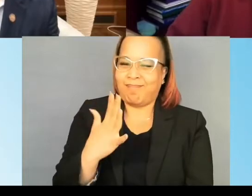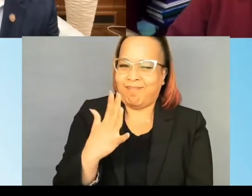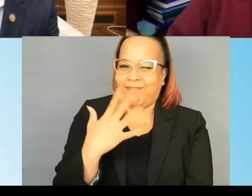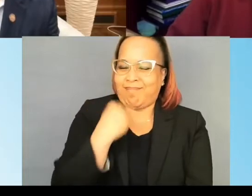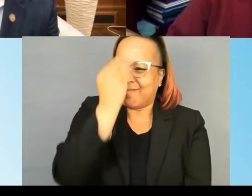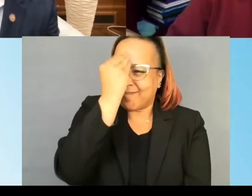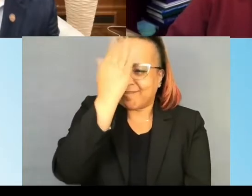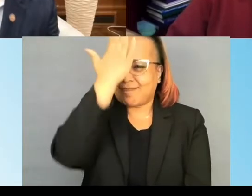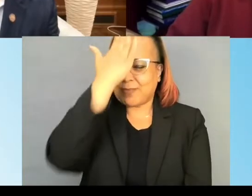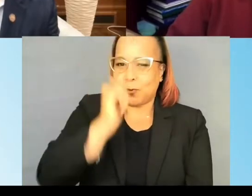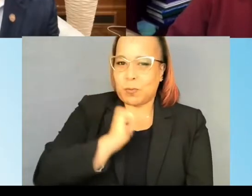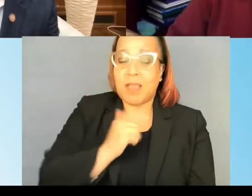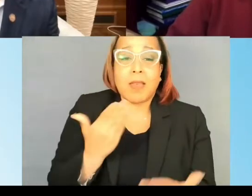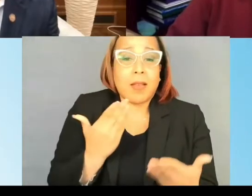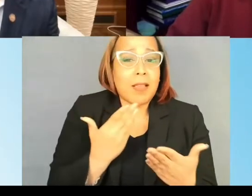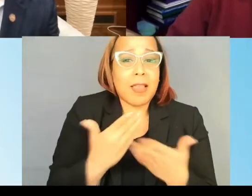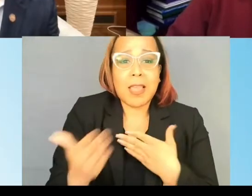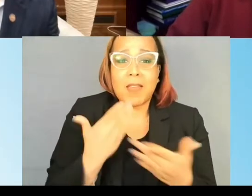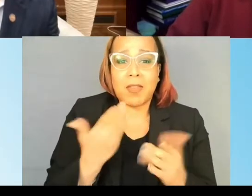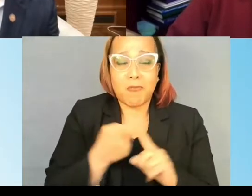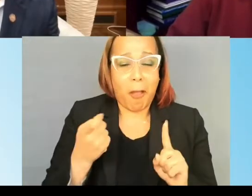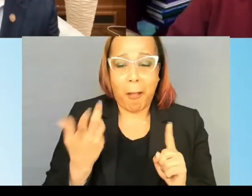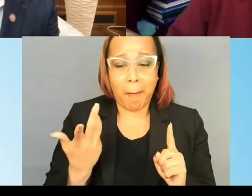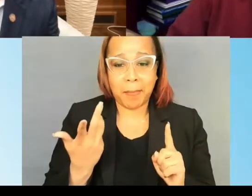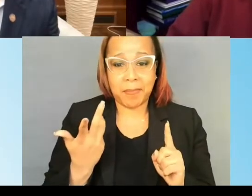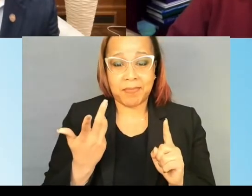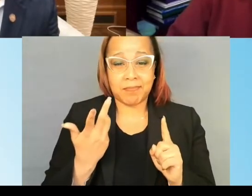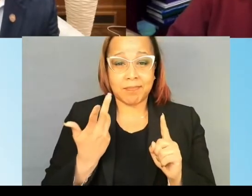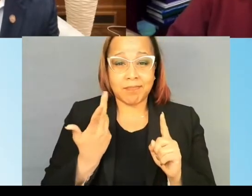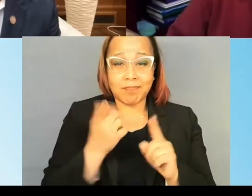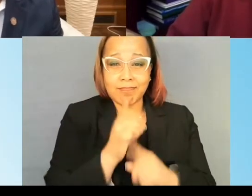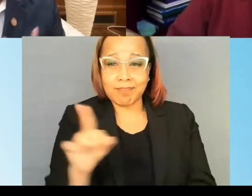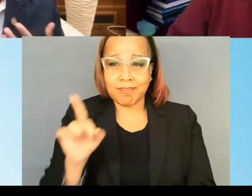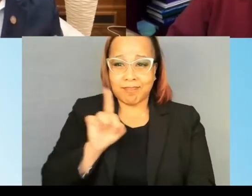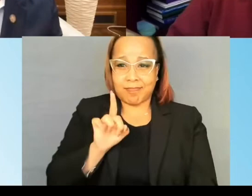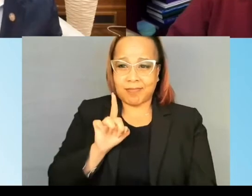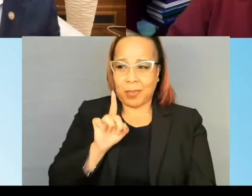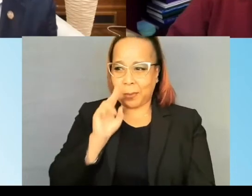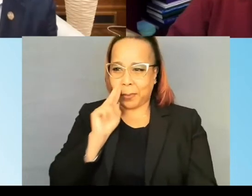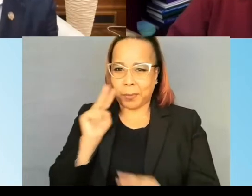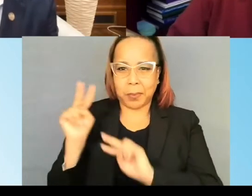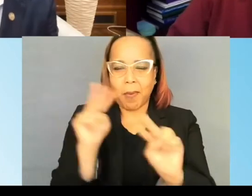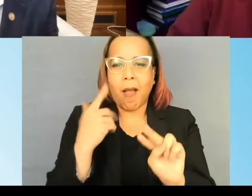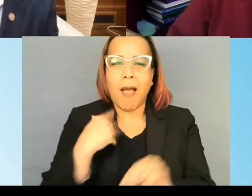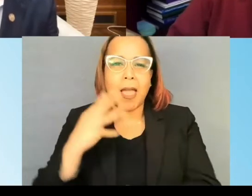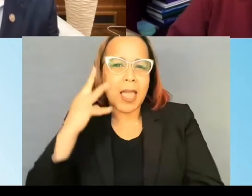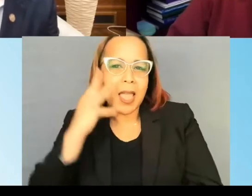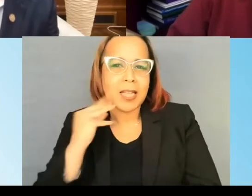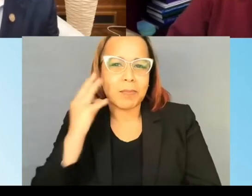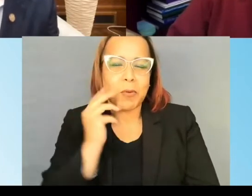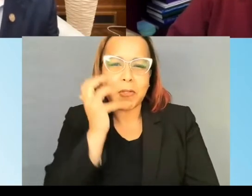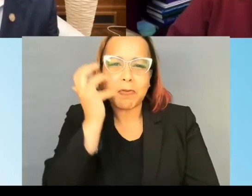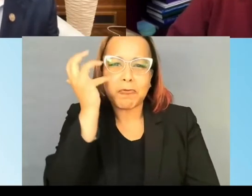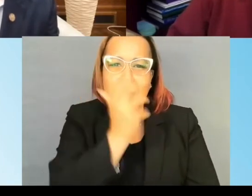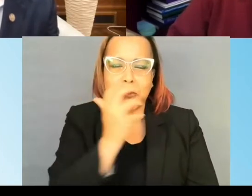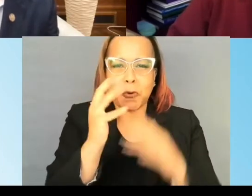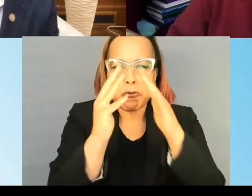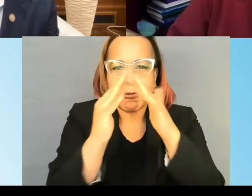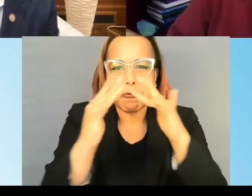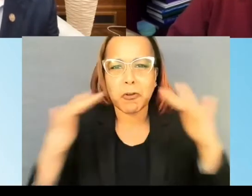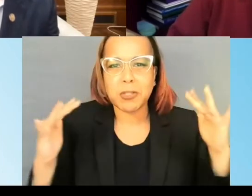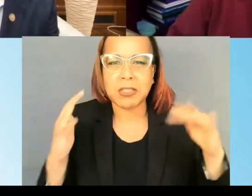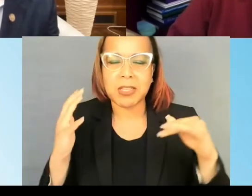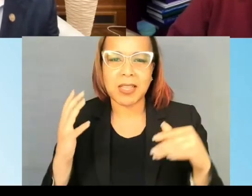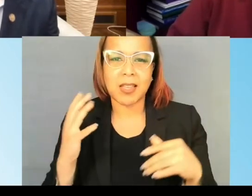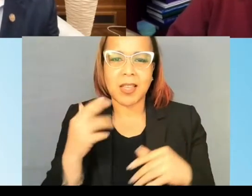that, you know, even from afar, I experienced the incredible diversity and richness of